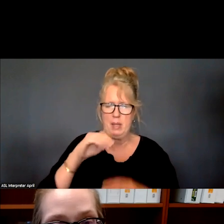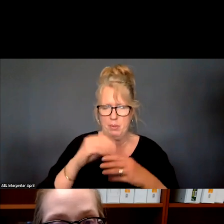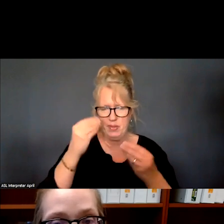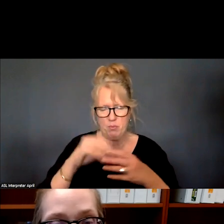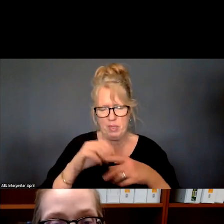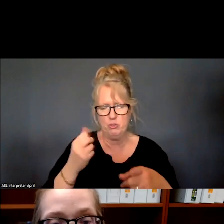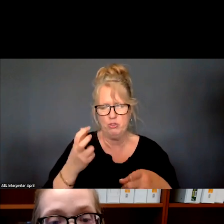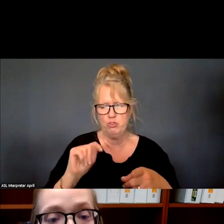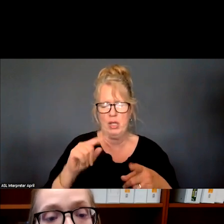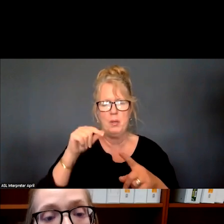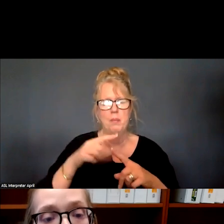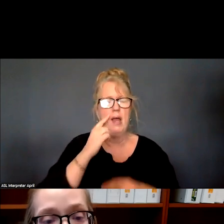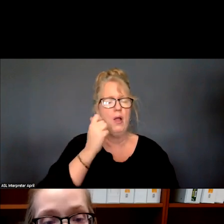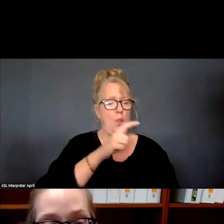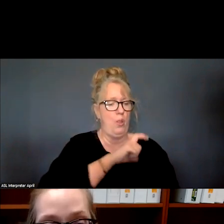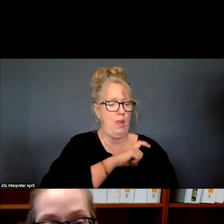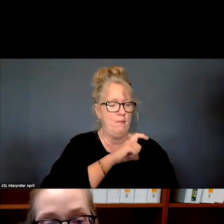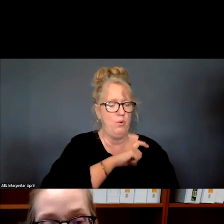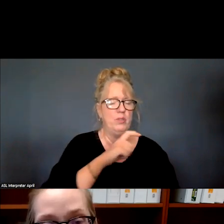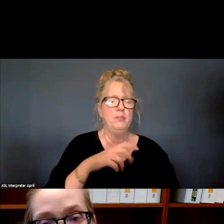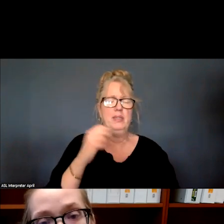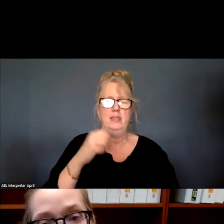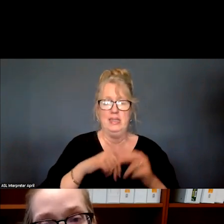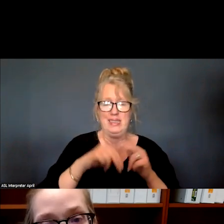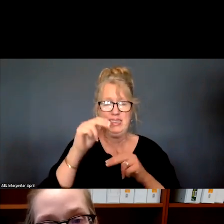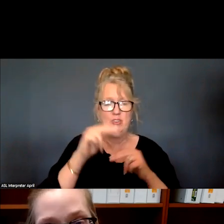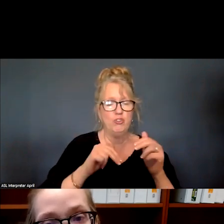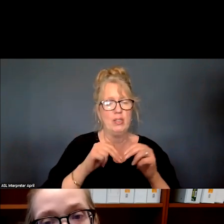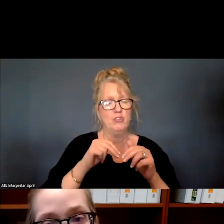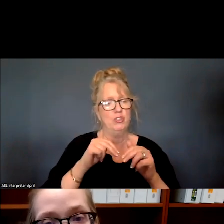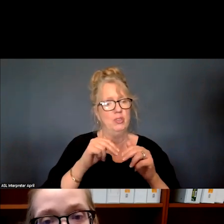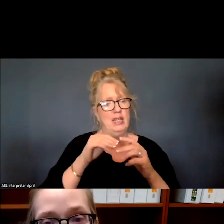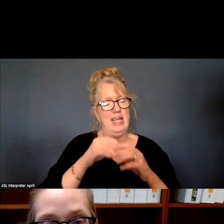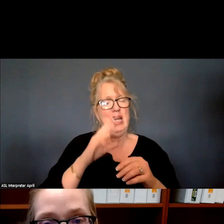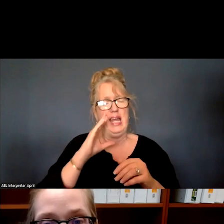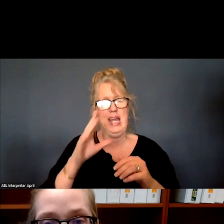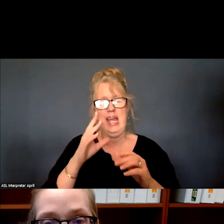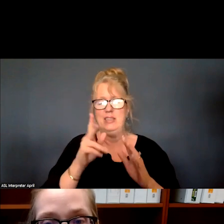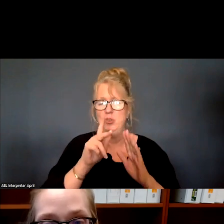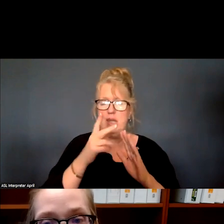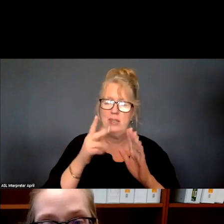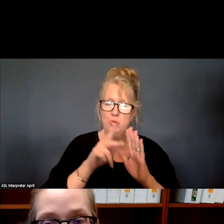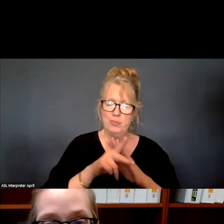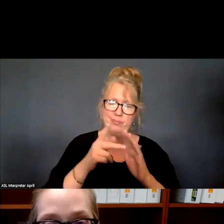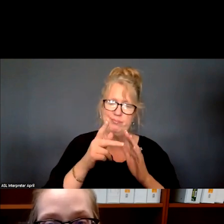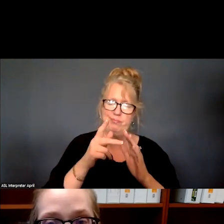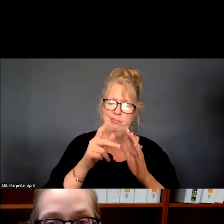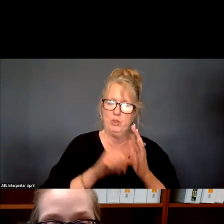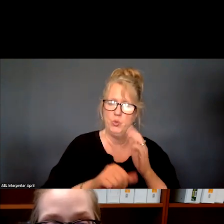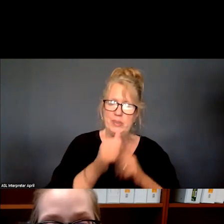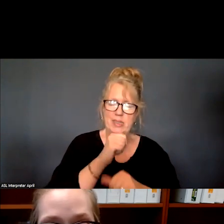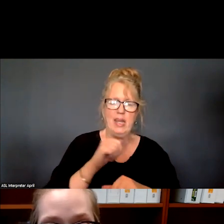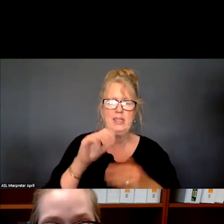the question on law enforcement. Construction leads and suicide and overdose death rates when broken out by